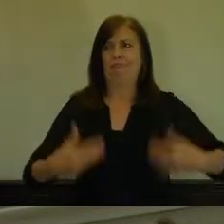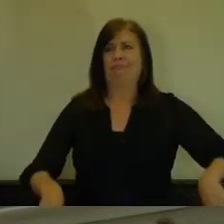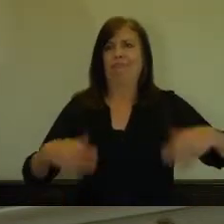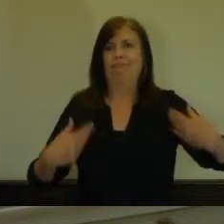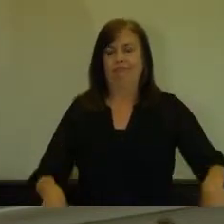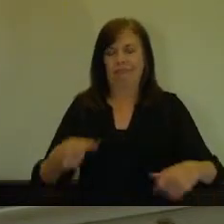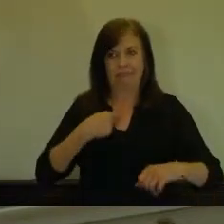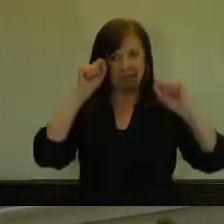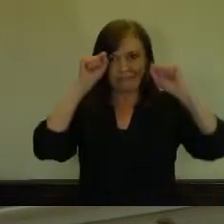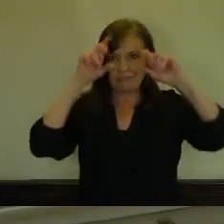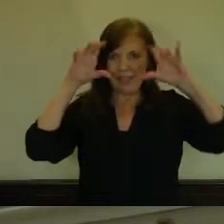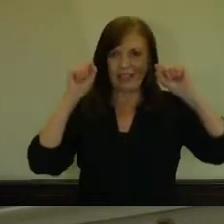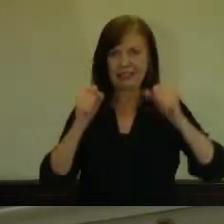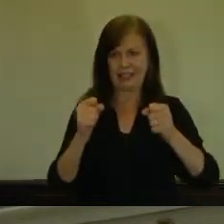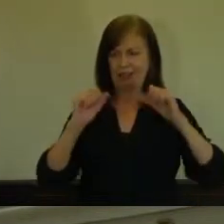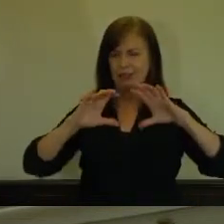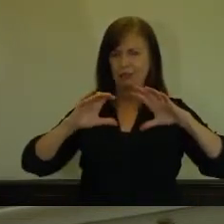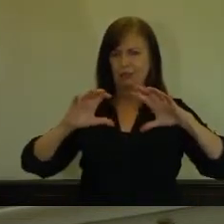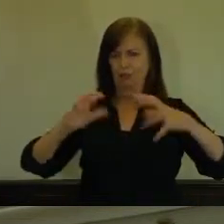have really been amazing.